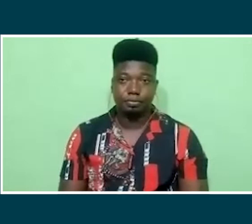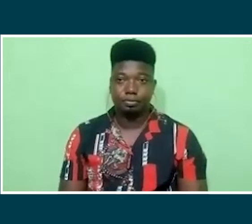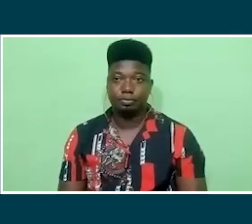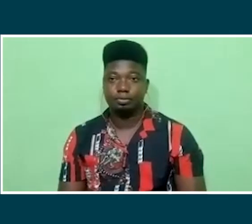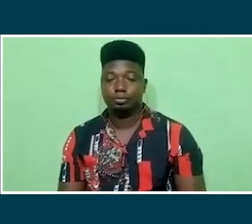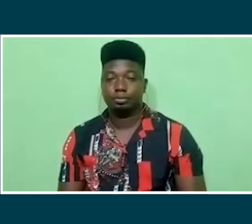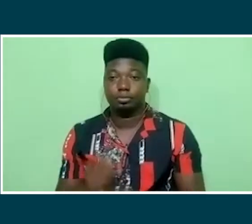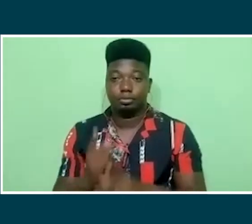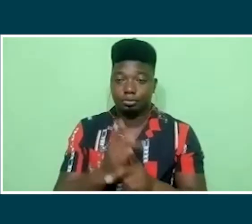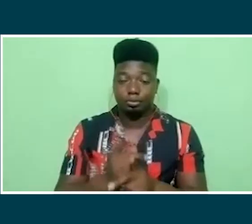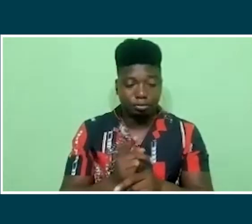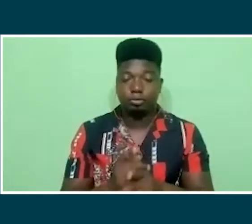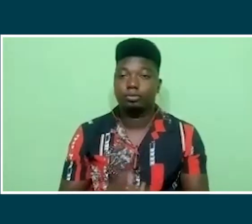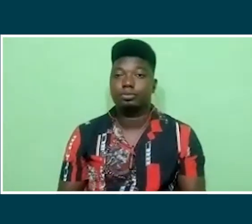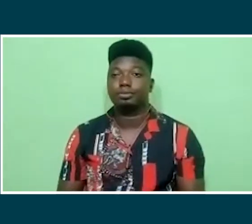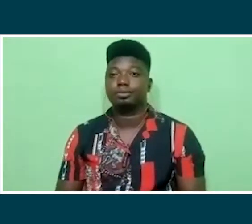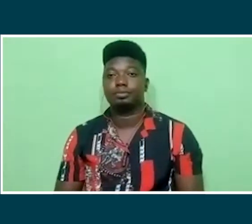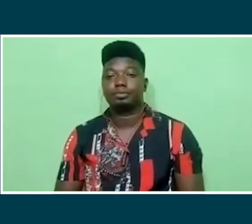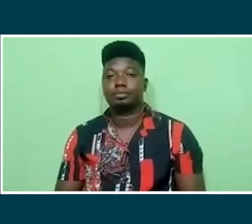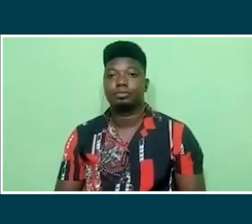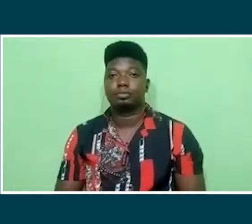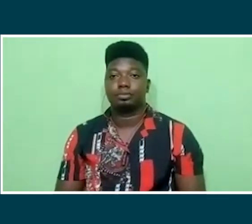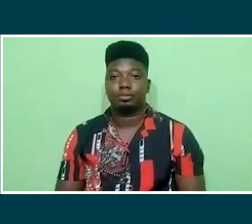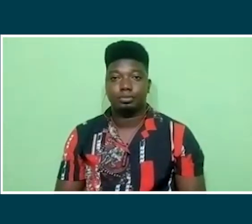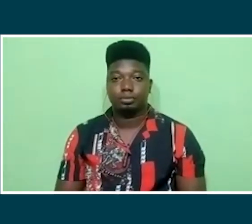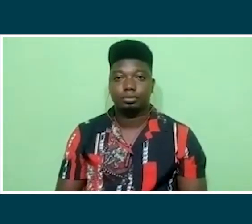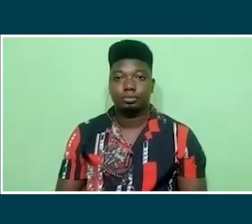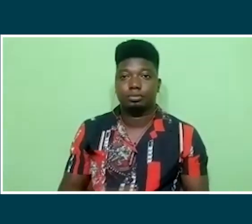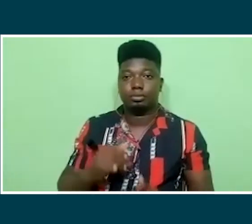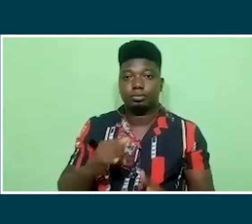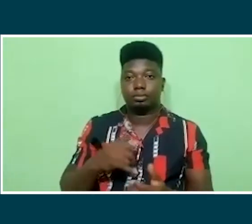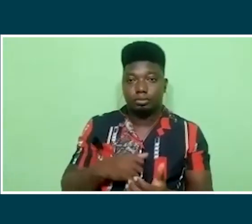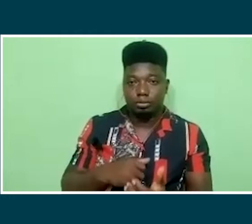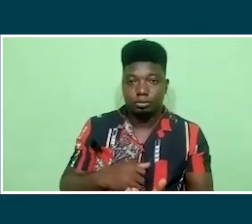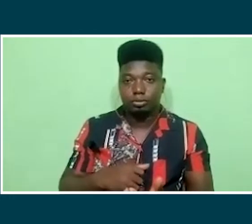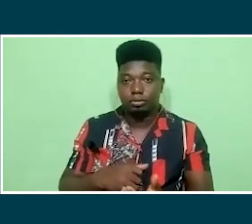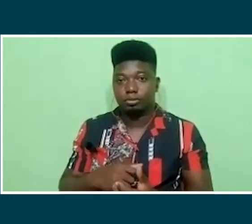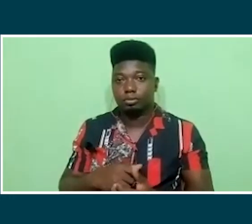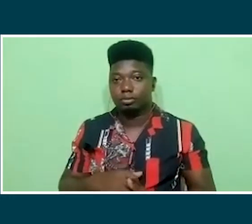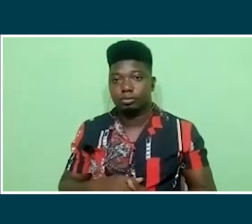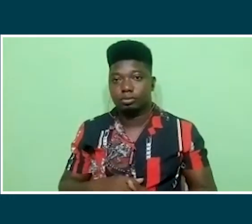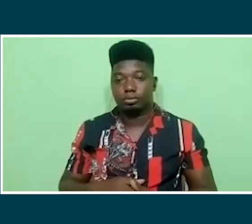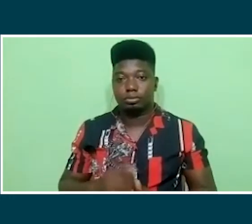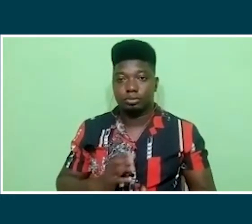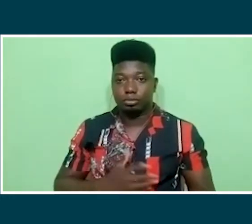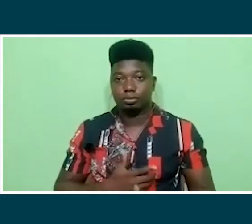anger and aggression, it eats at our soul, and